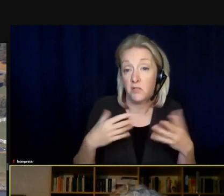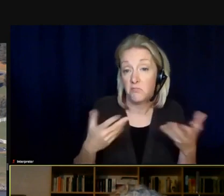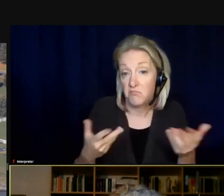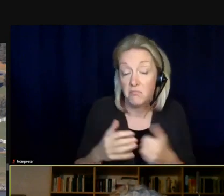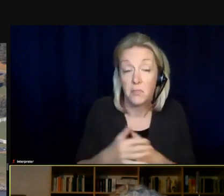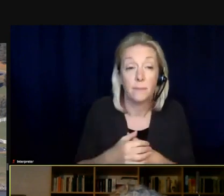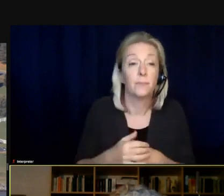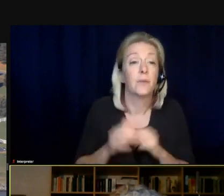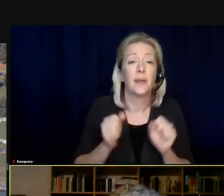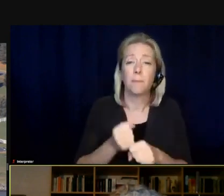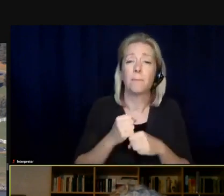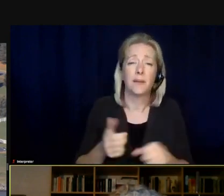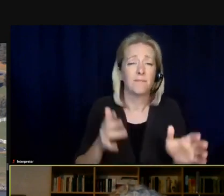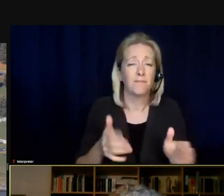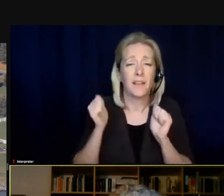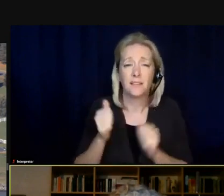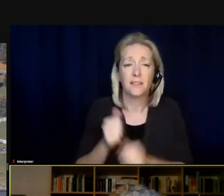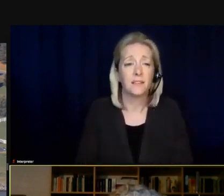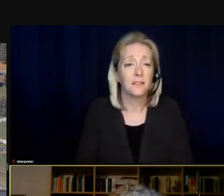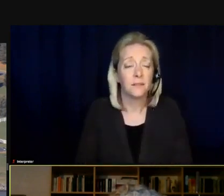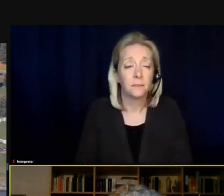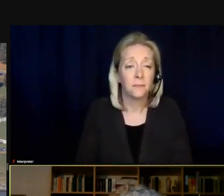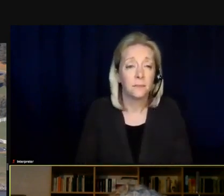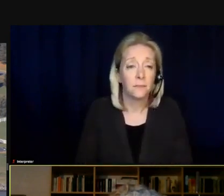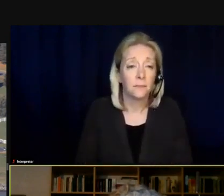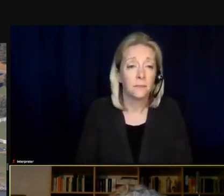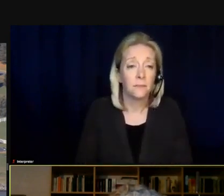them super fast here.